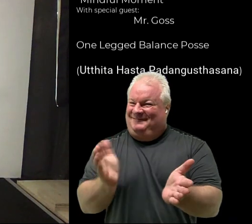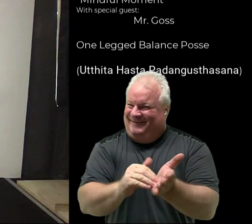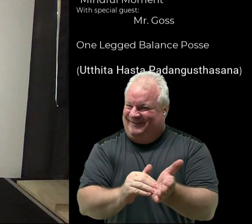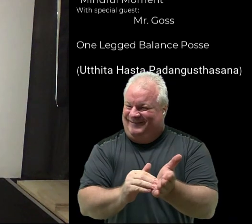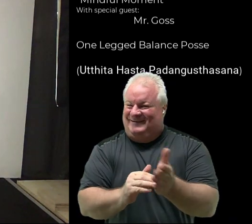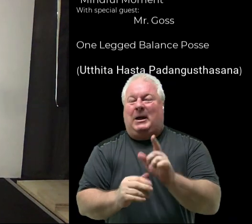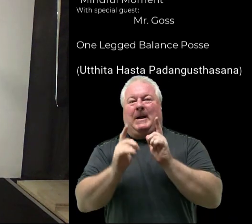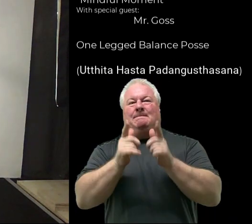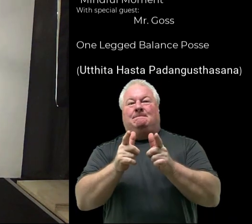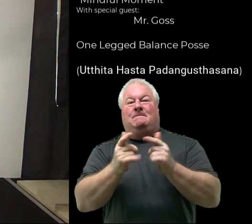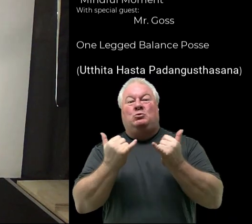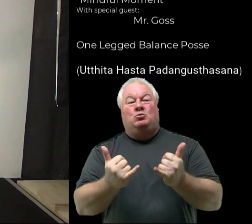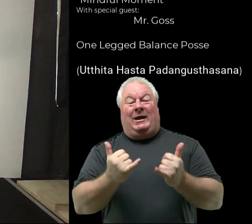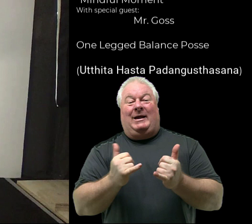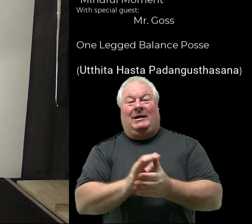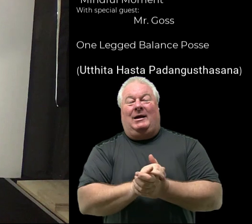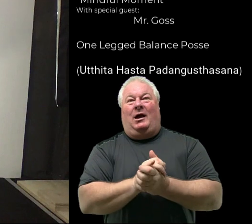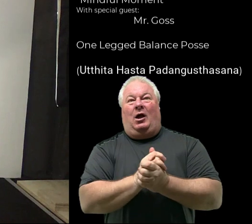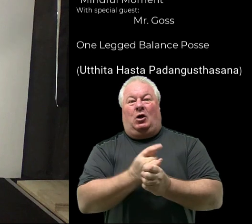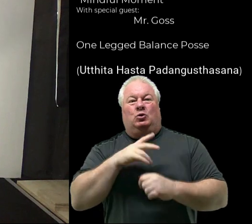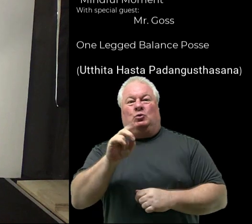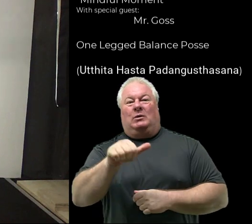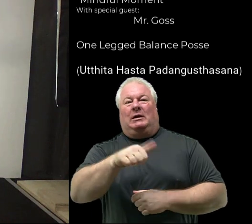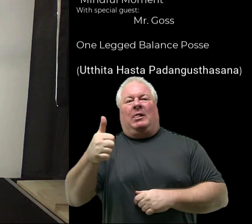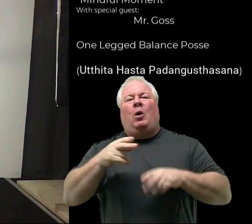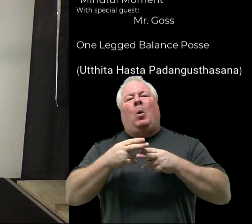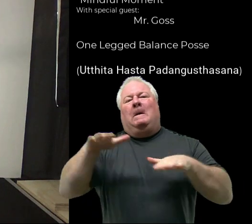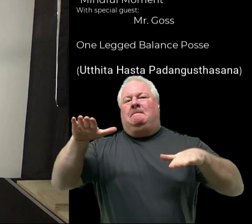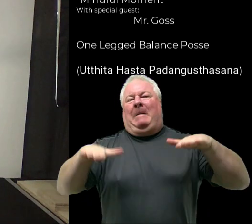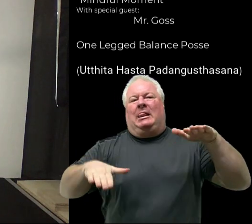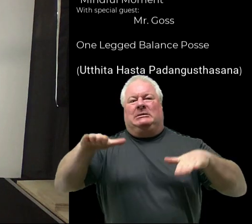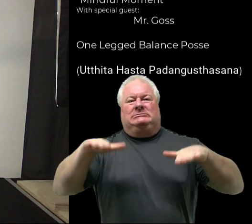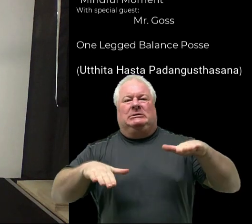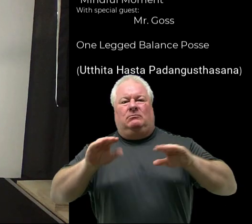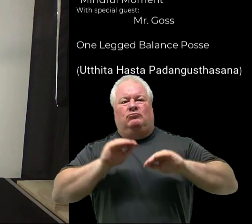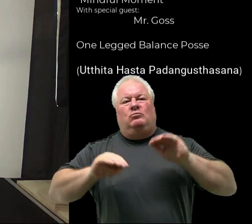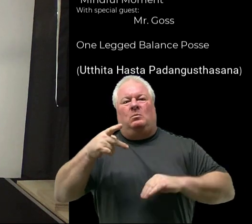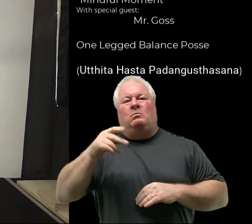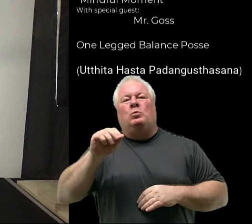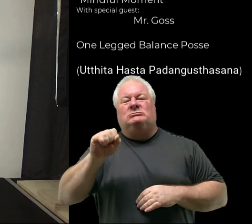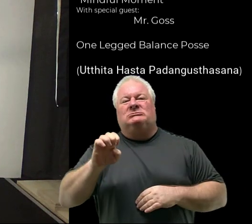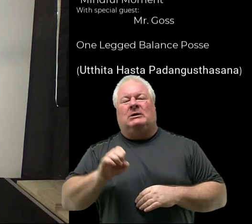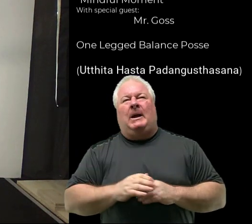again. Today, we're going to do another balancing pose.